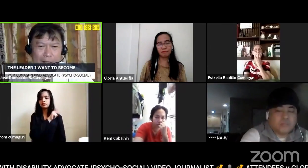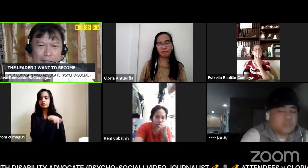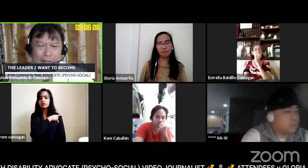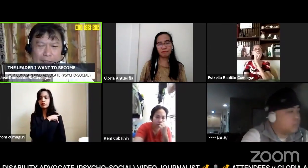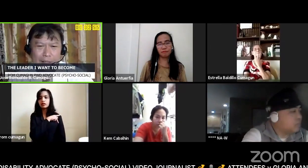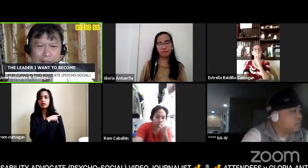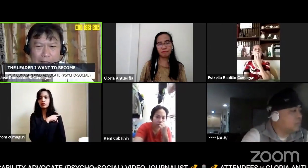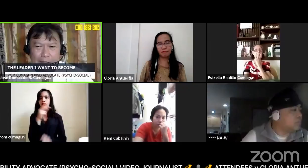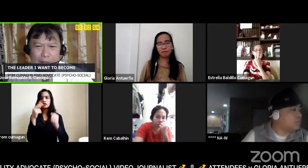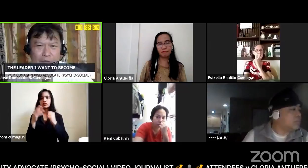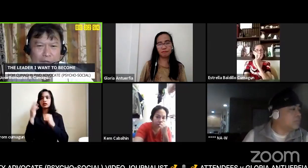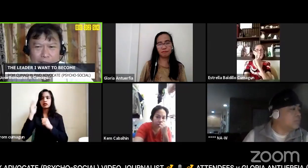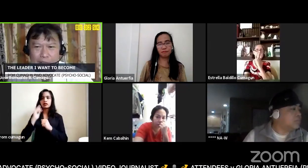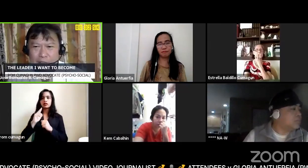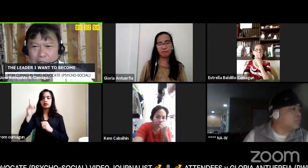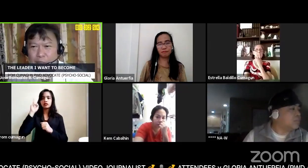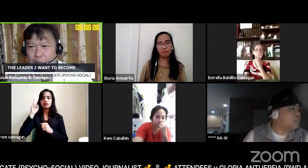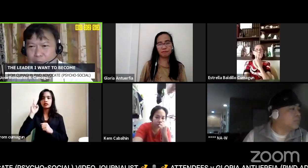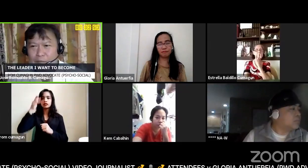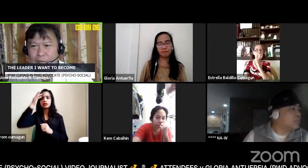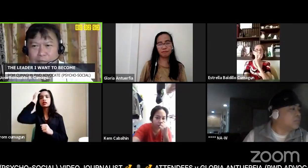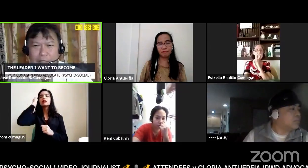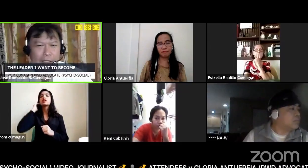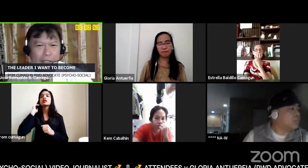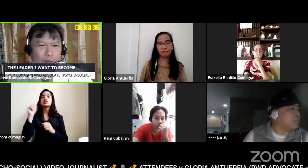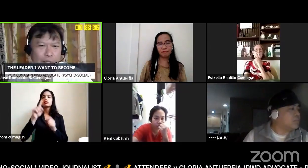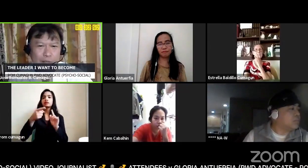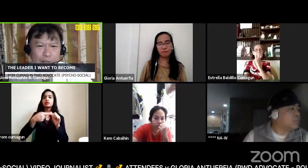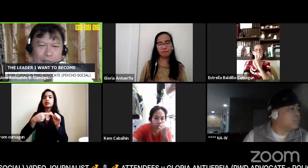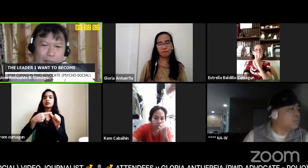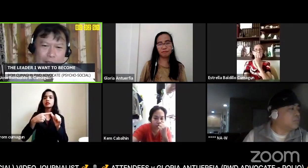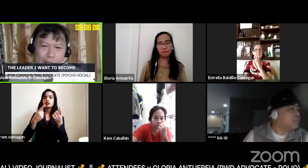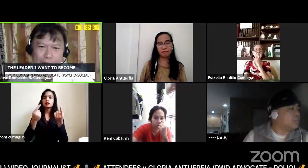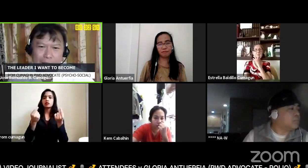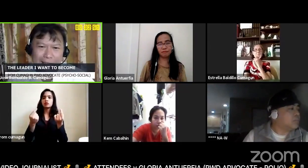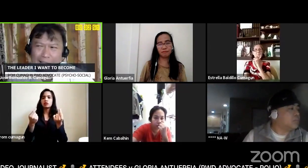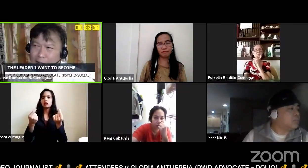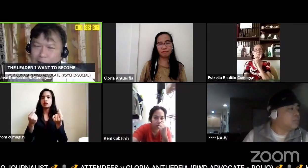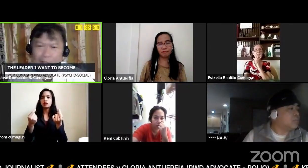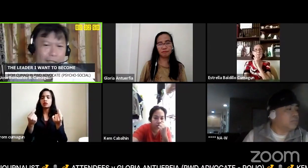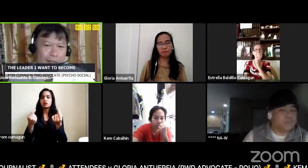history, the first symptom was